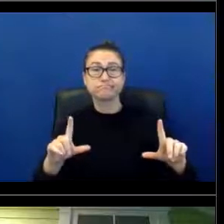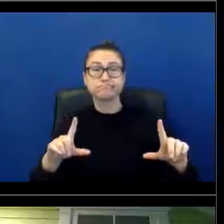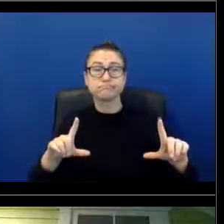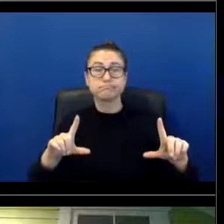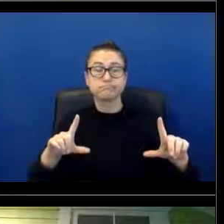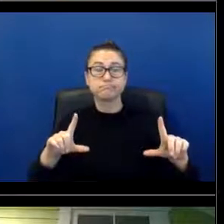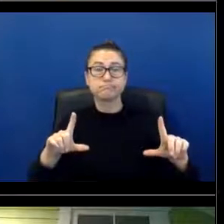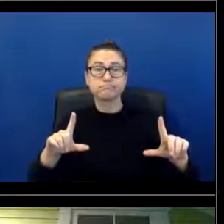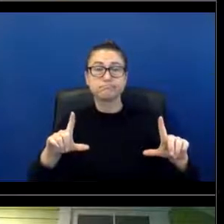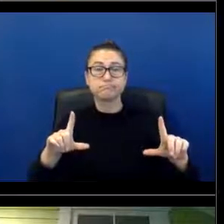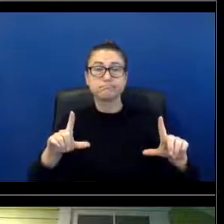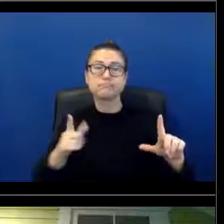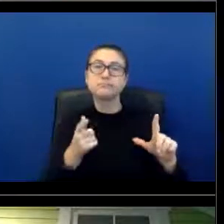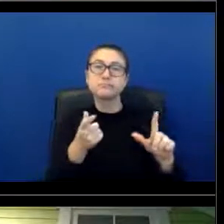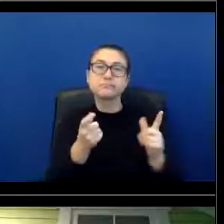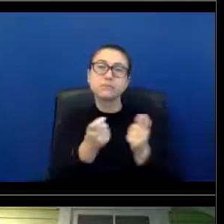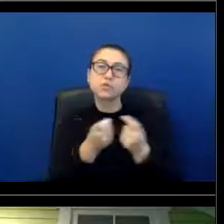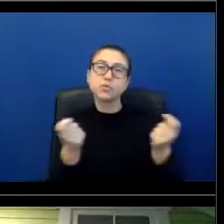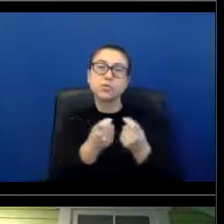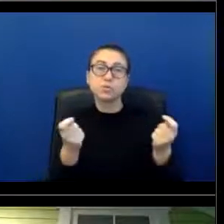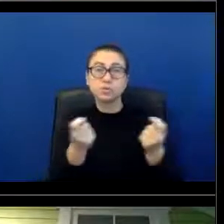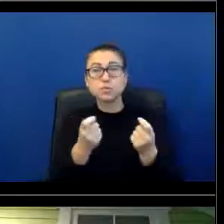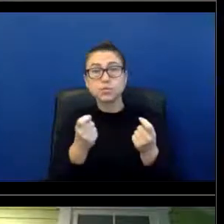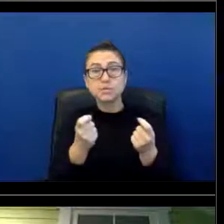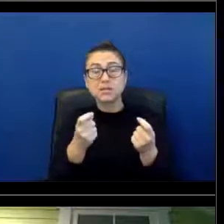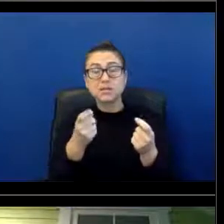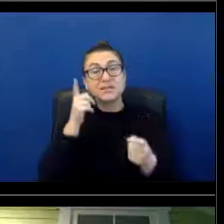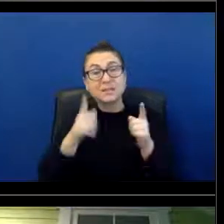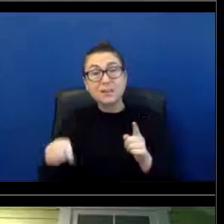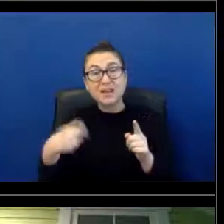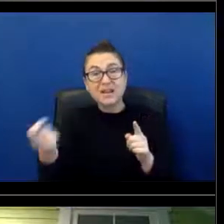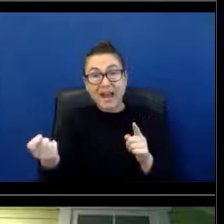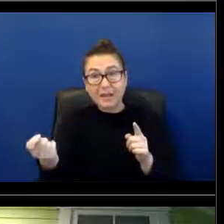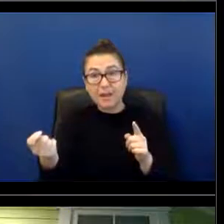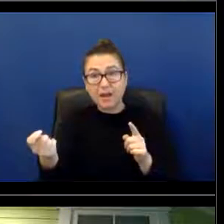news articles that shows that neighbour disputes can get nasty.